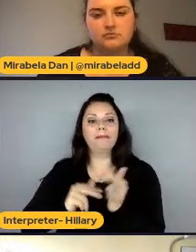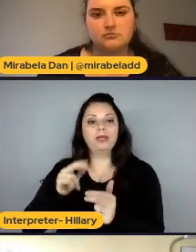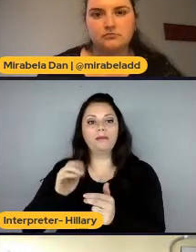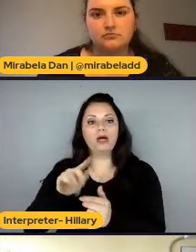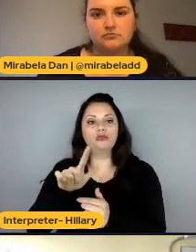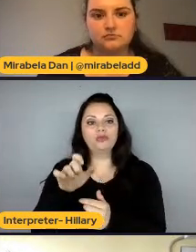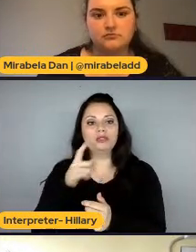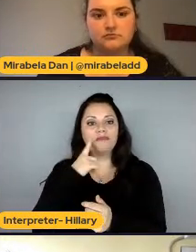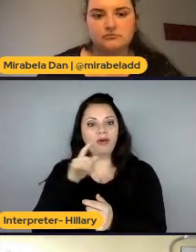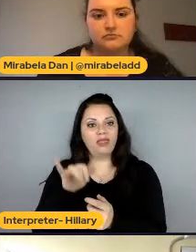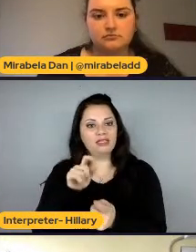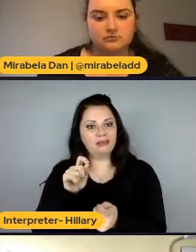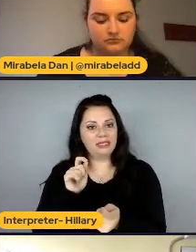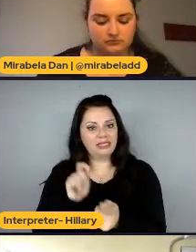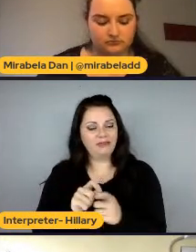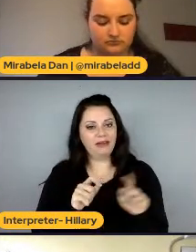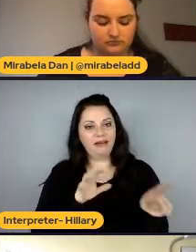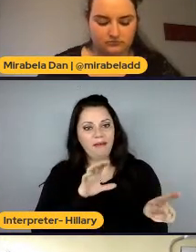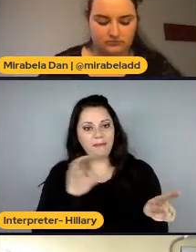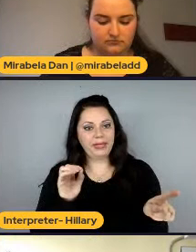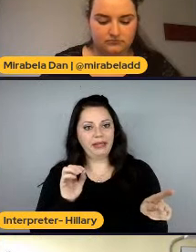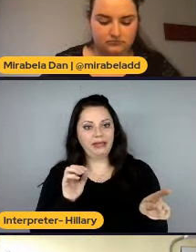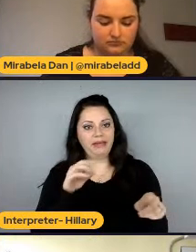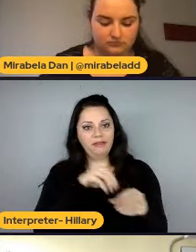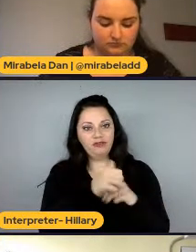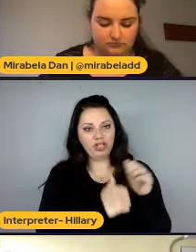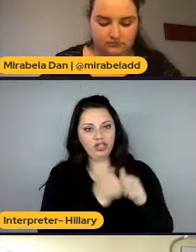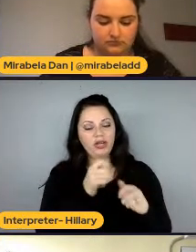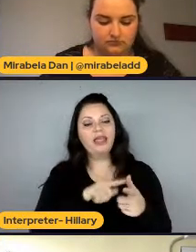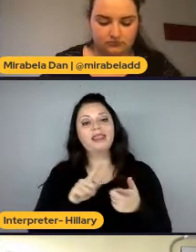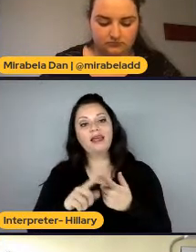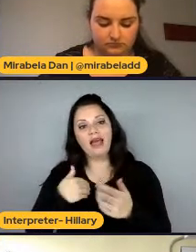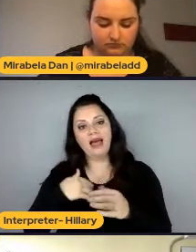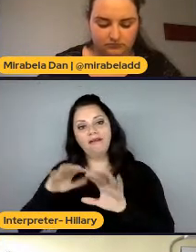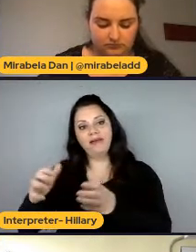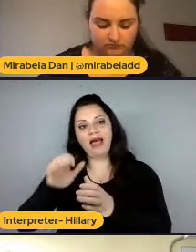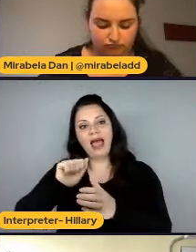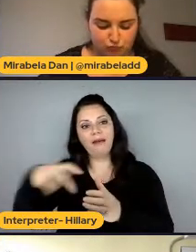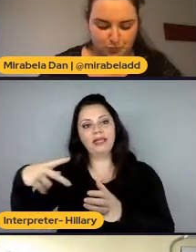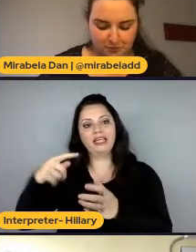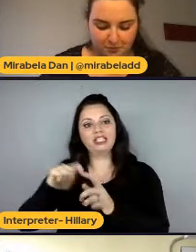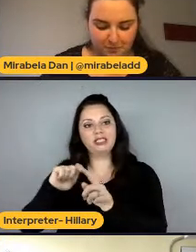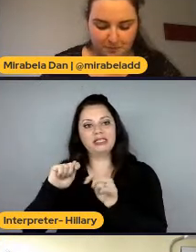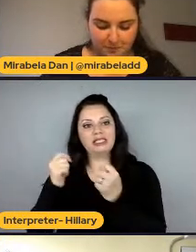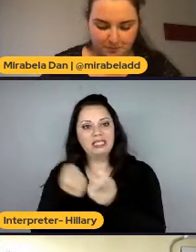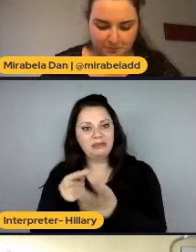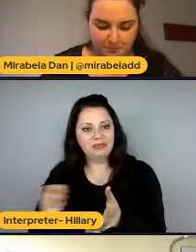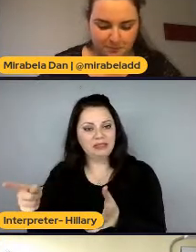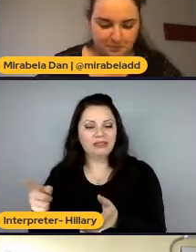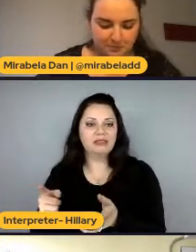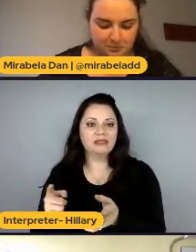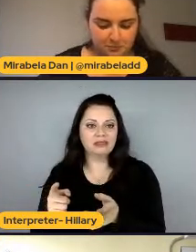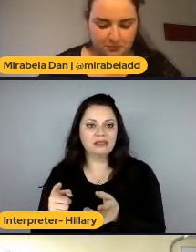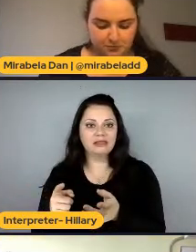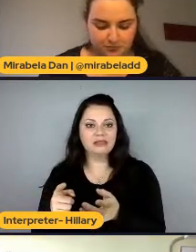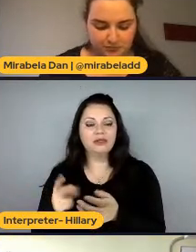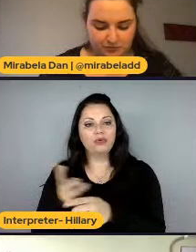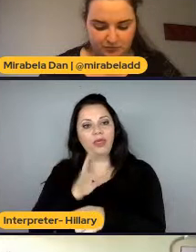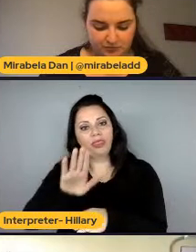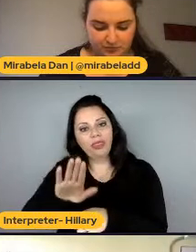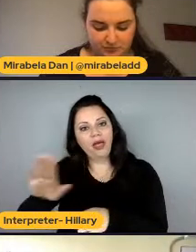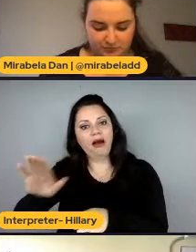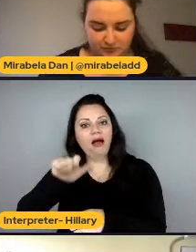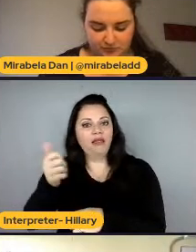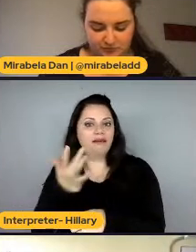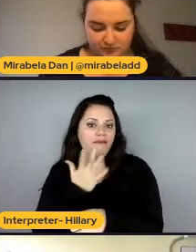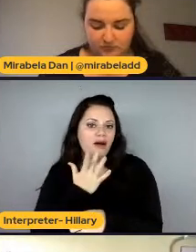specific infrastructure a company might have. And then you could have application teams that are fond of all their higher level languages they